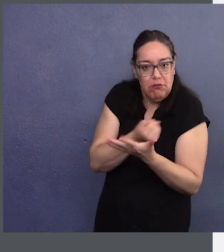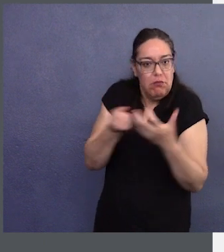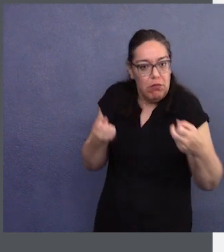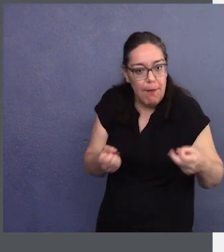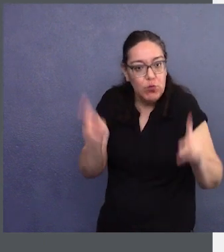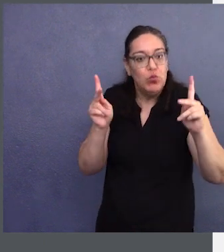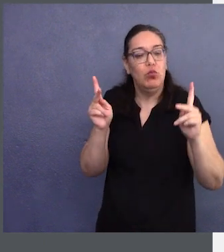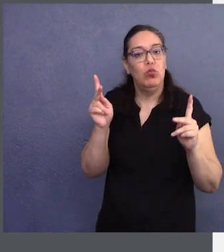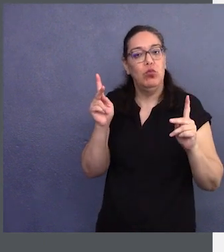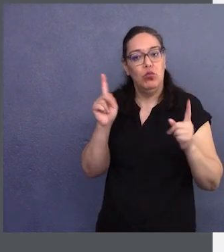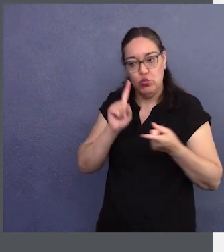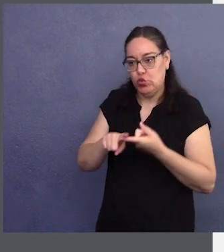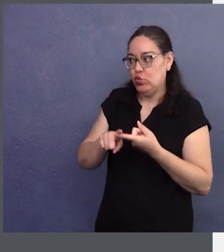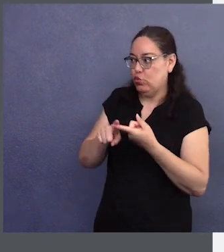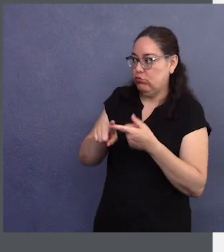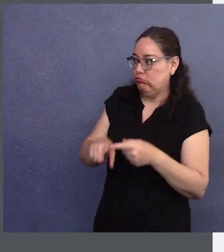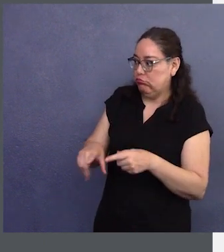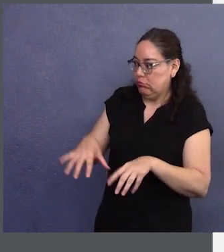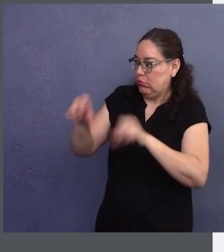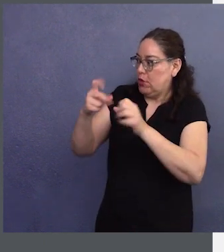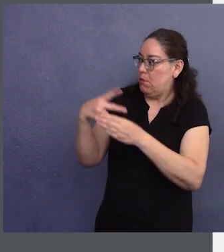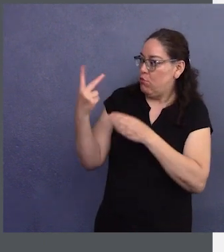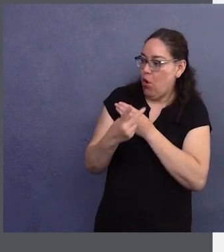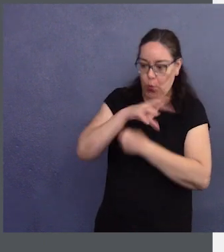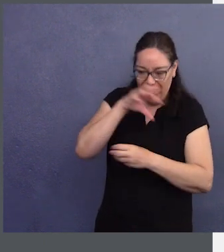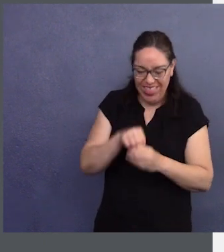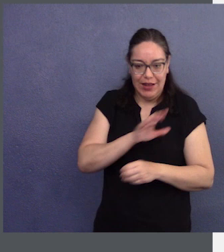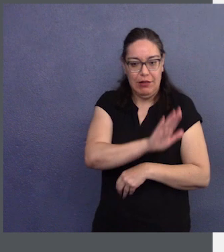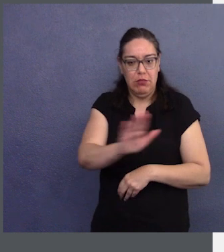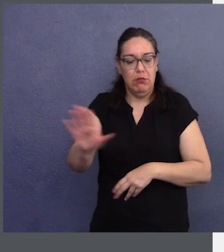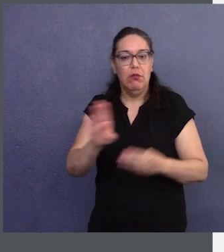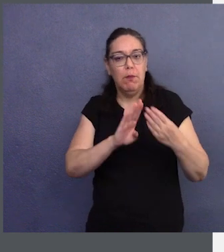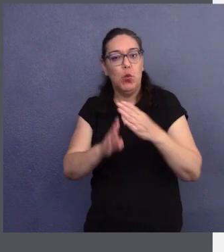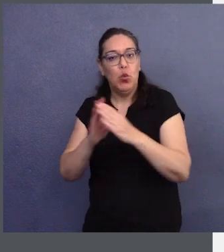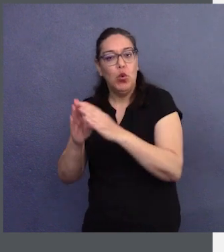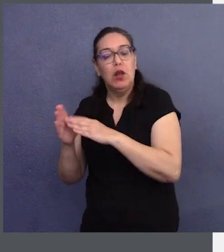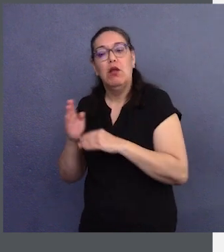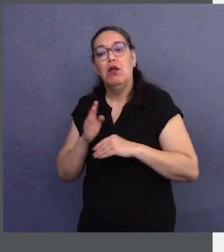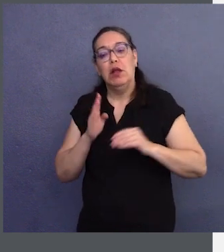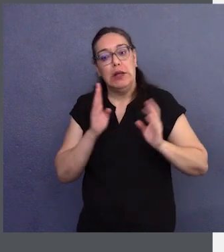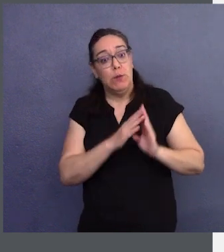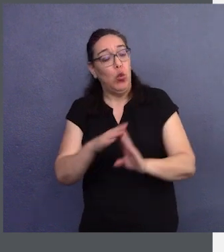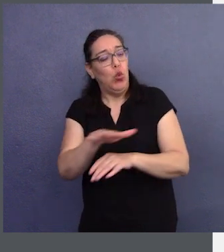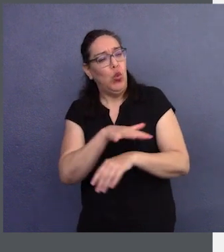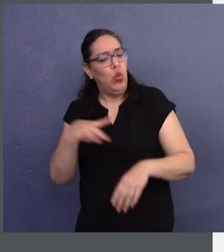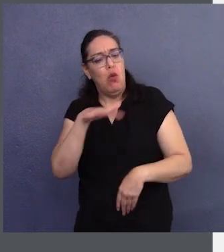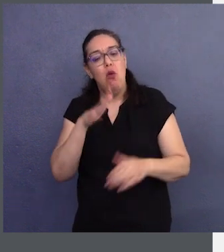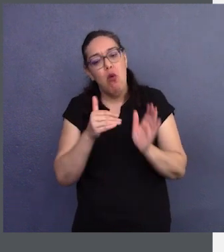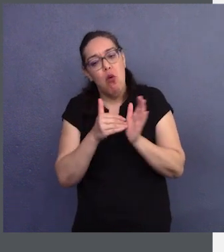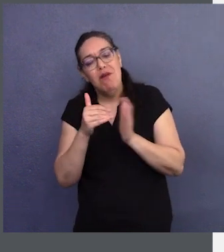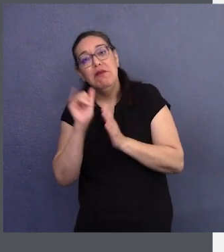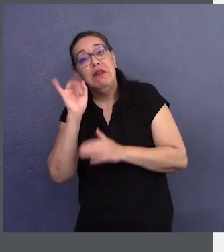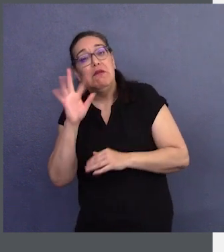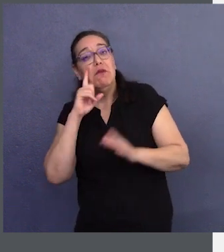to have programs in their communities. Because a lot of times, if you take a look at, if you